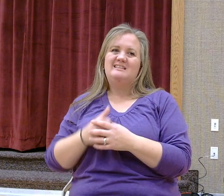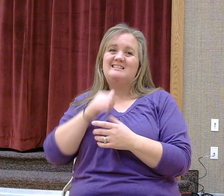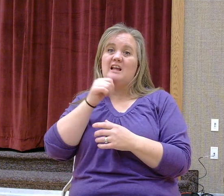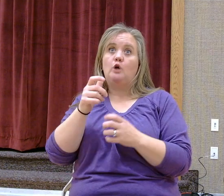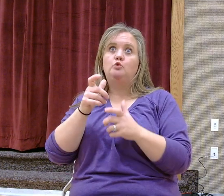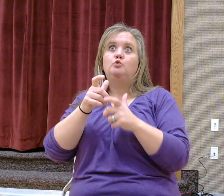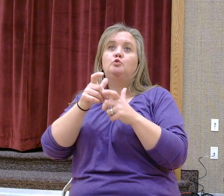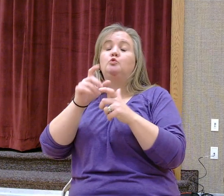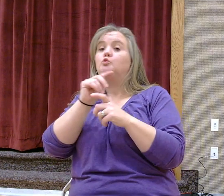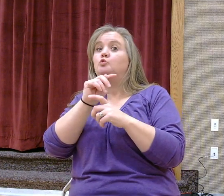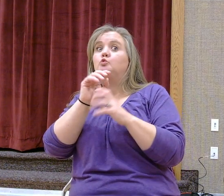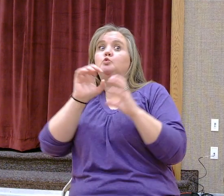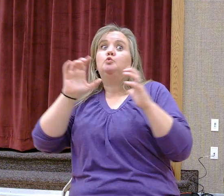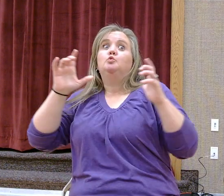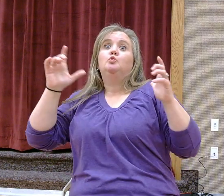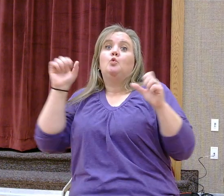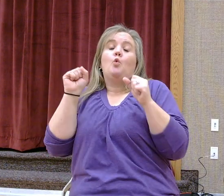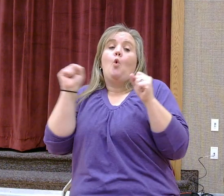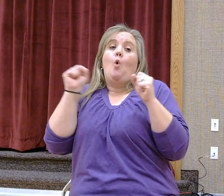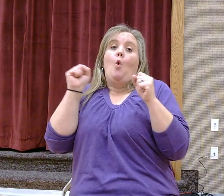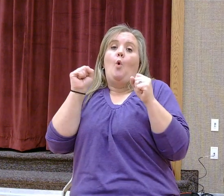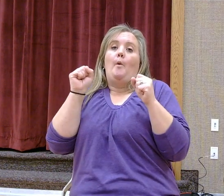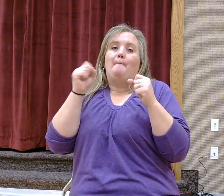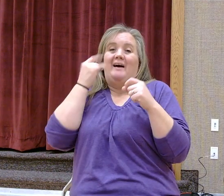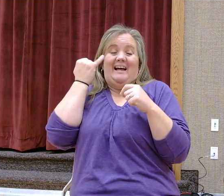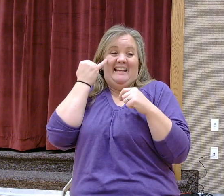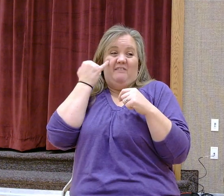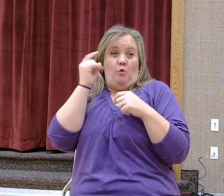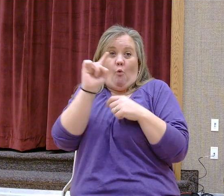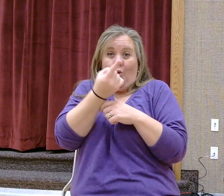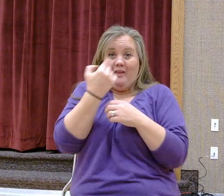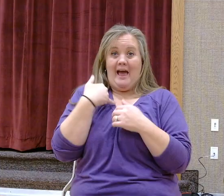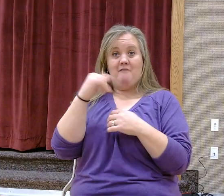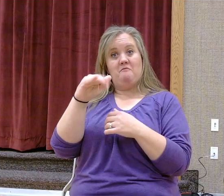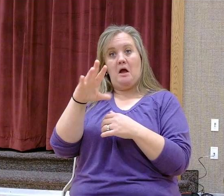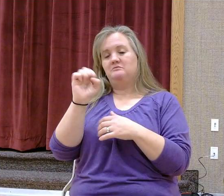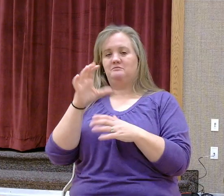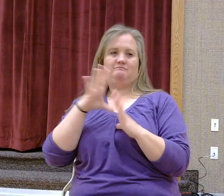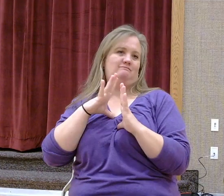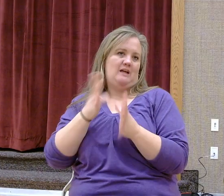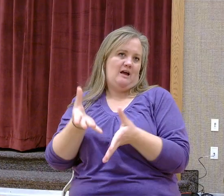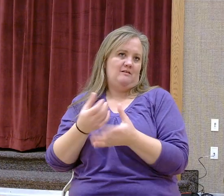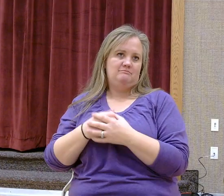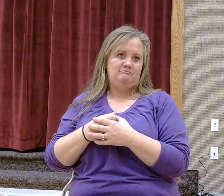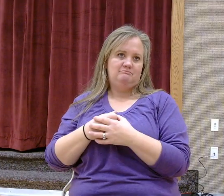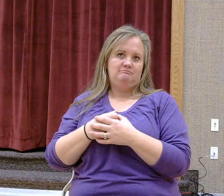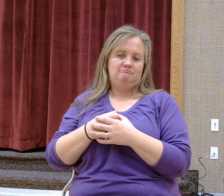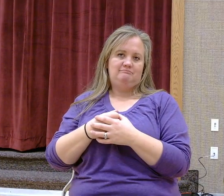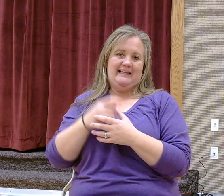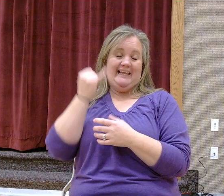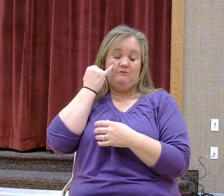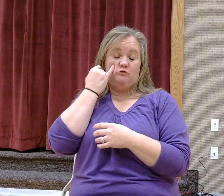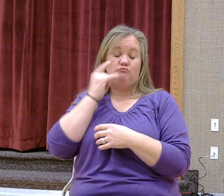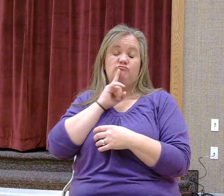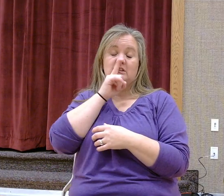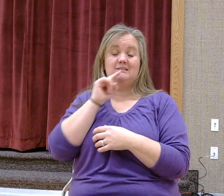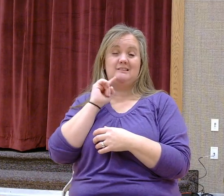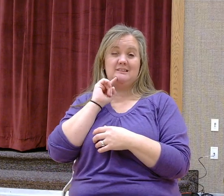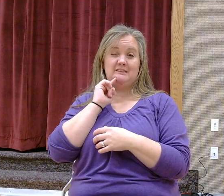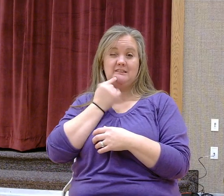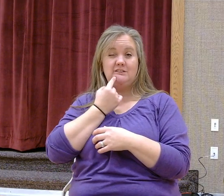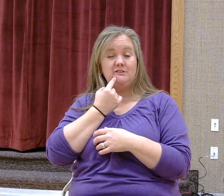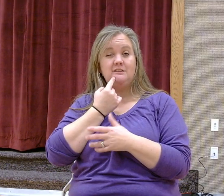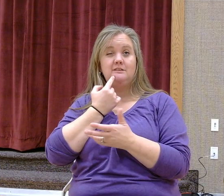extremely cold. But if that's all you have is some ice, that's not going to hurt either. Again, depending on the severity of it. If it's a superficial burn, ice will really soothe that and make it feel